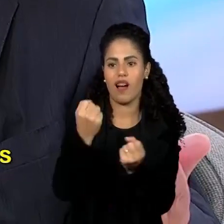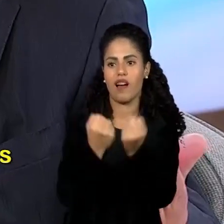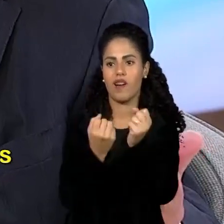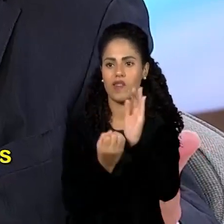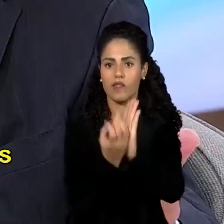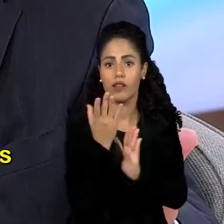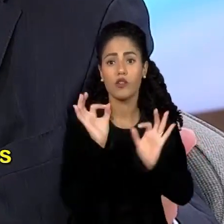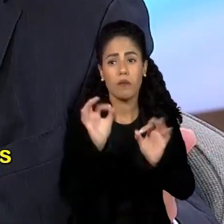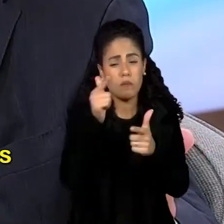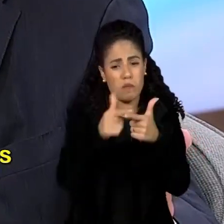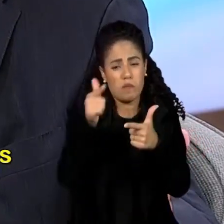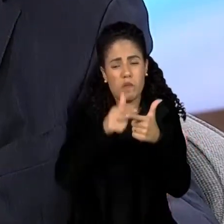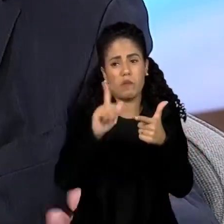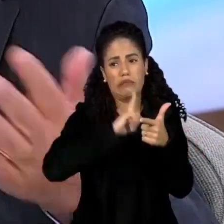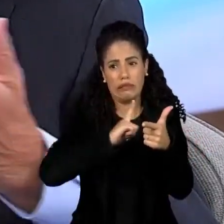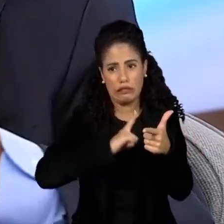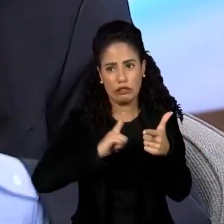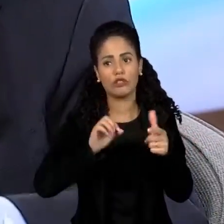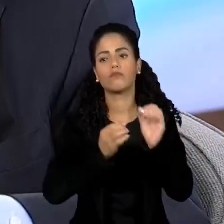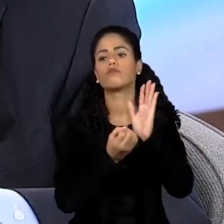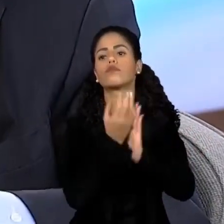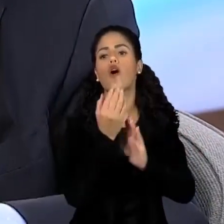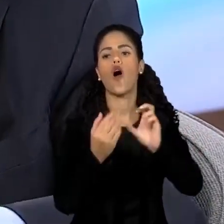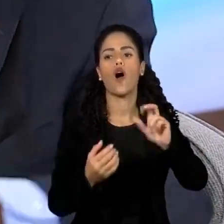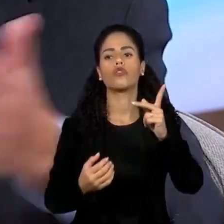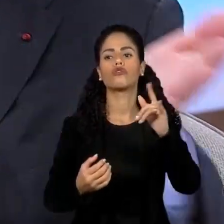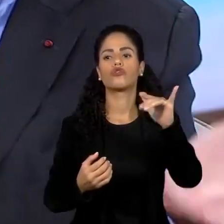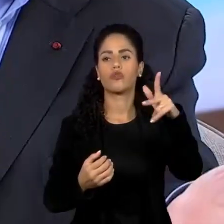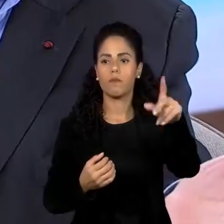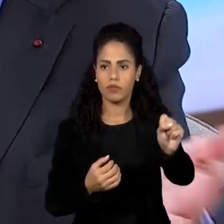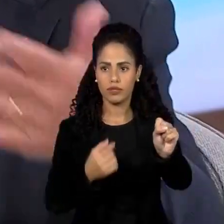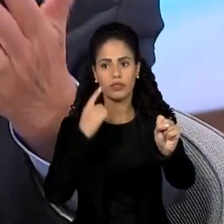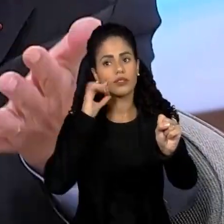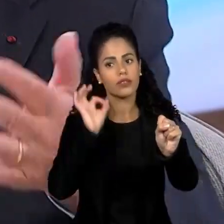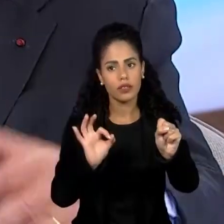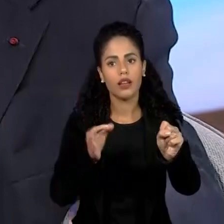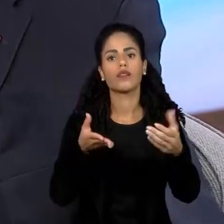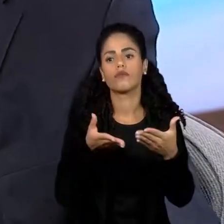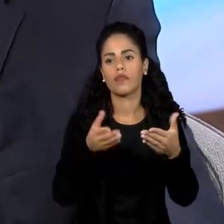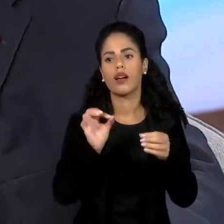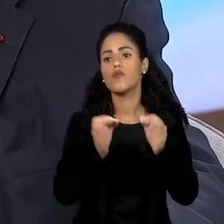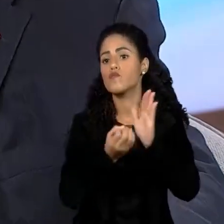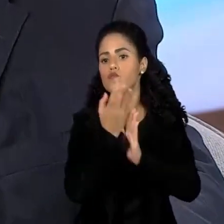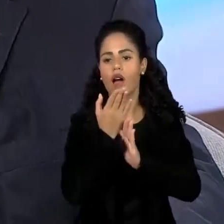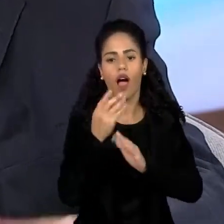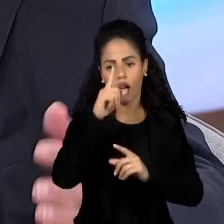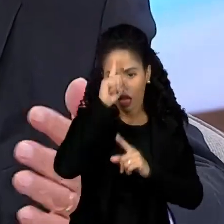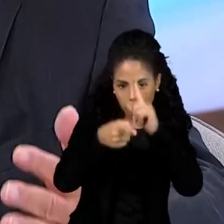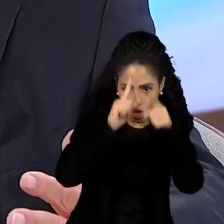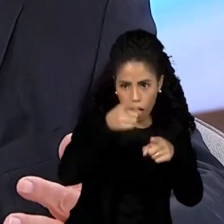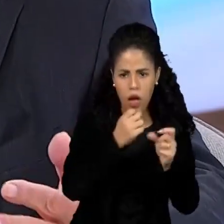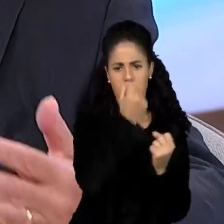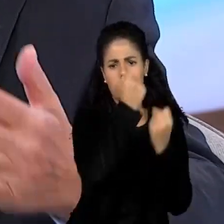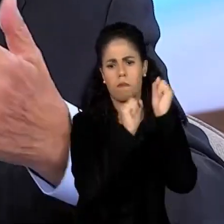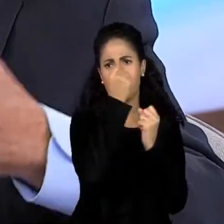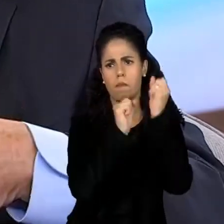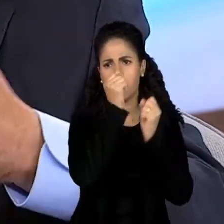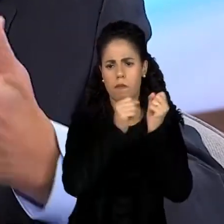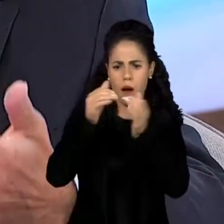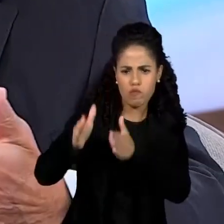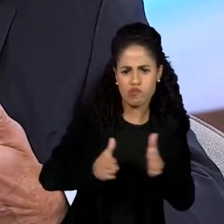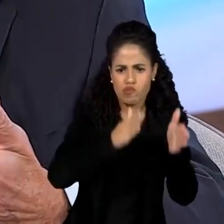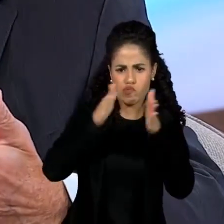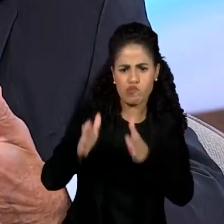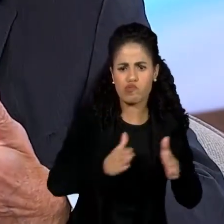companies forgot to order chips, and the chip manufacturers shifted their production elsewhere. Well, when the